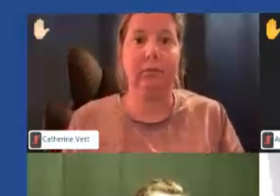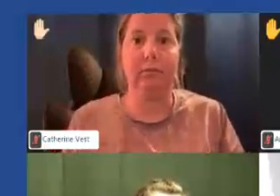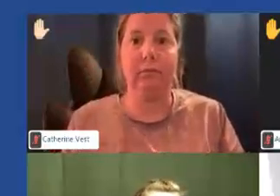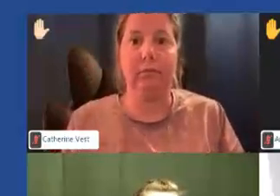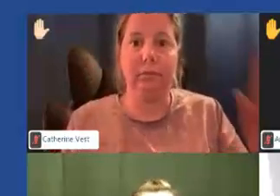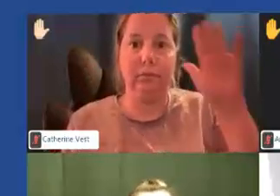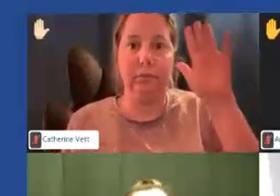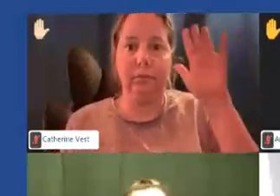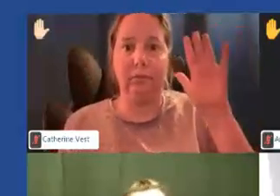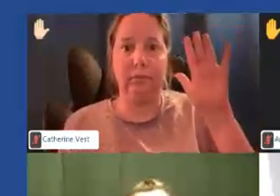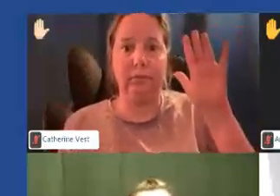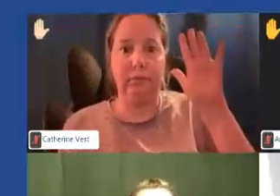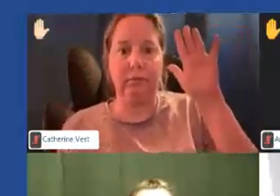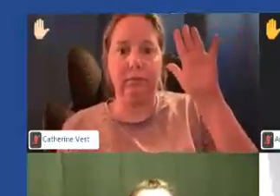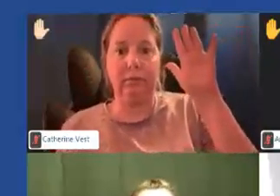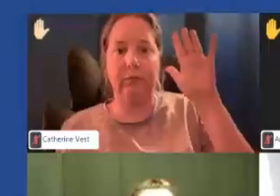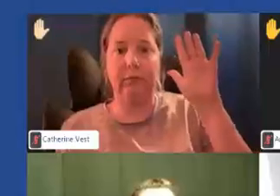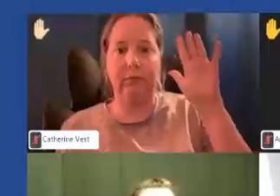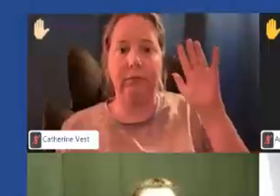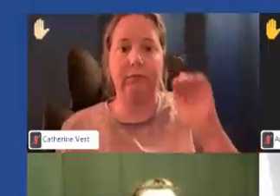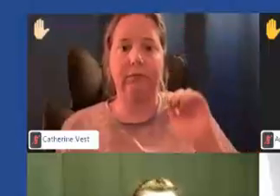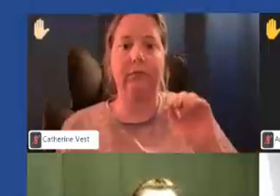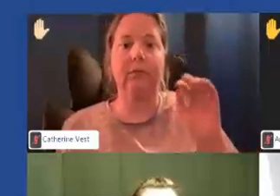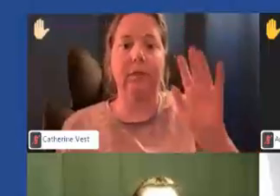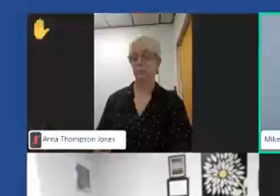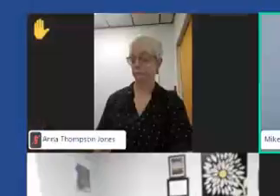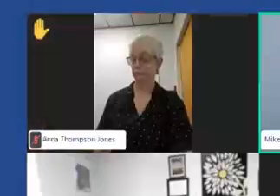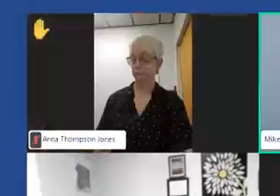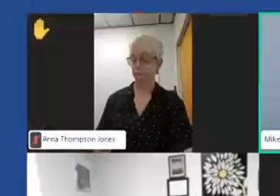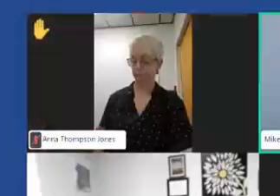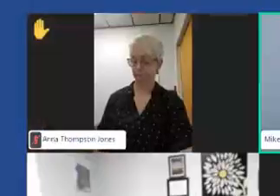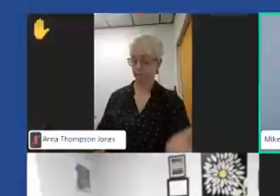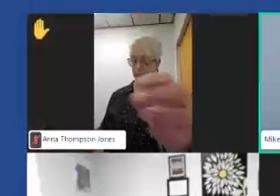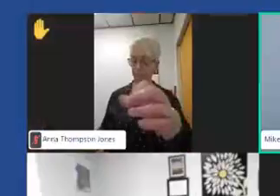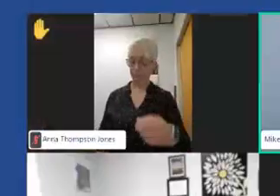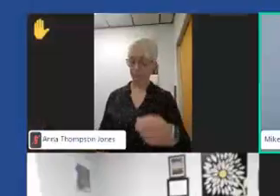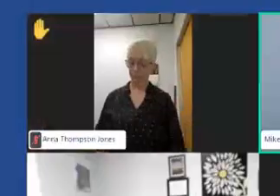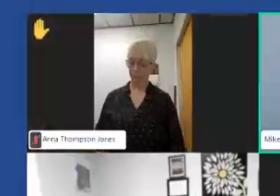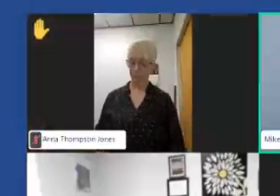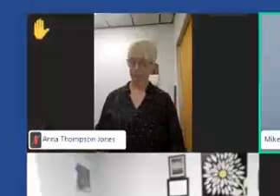I see a couple of hands raised. I think I saw Catherine. I think I saw you first, and then Anna.